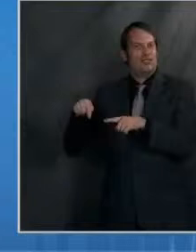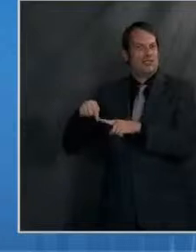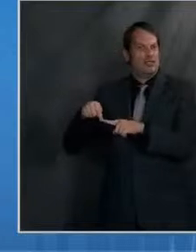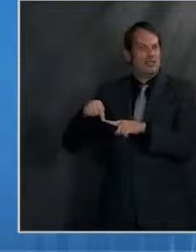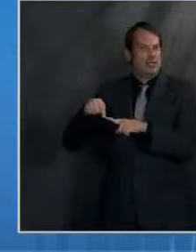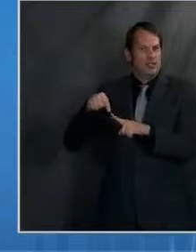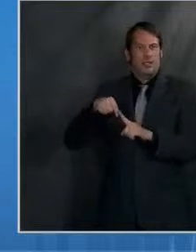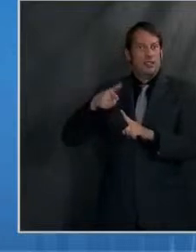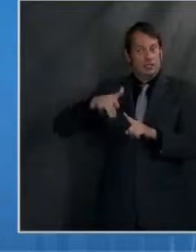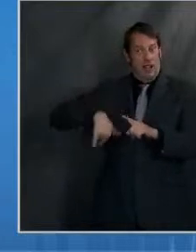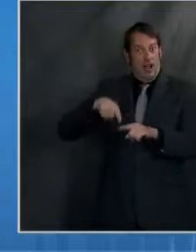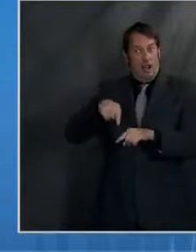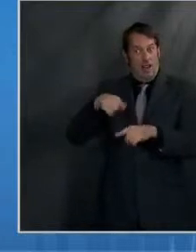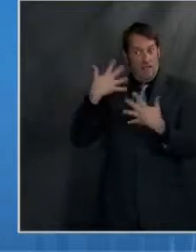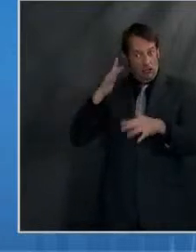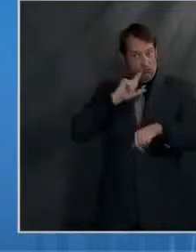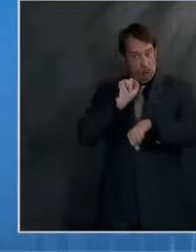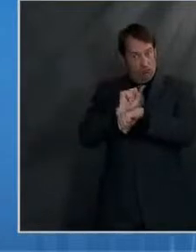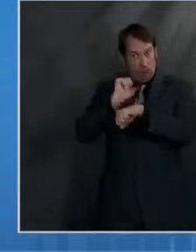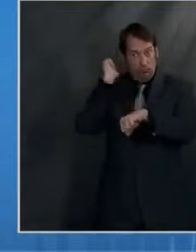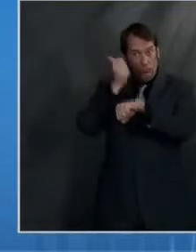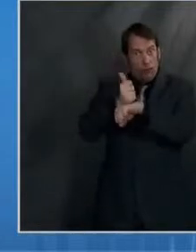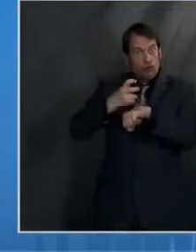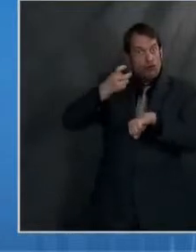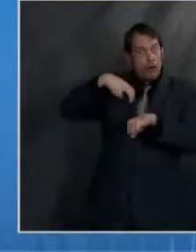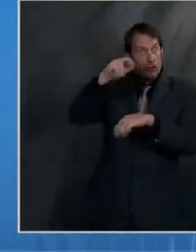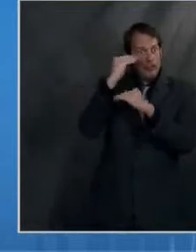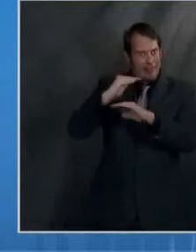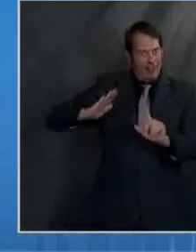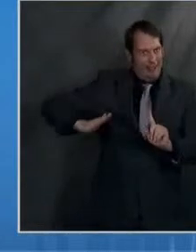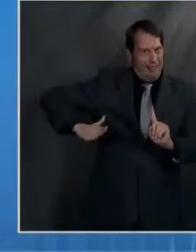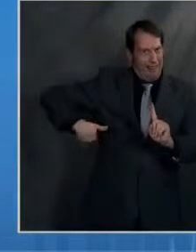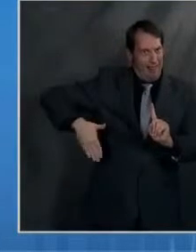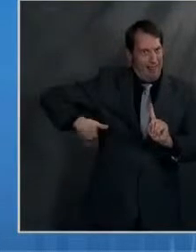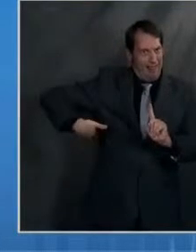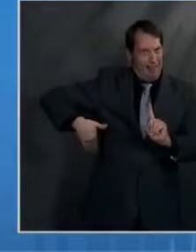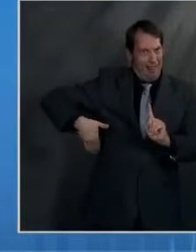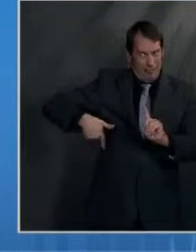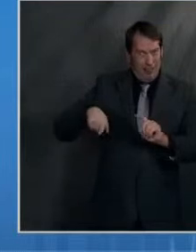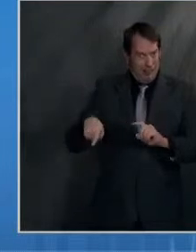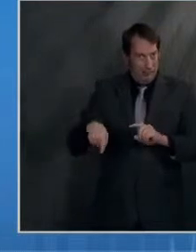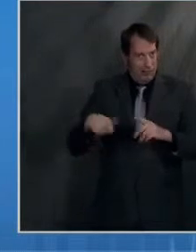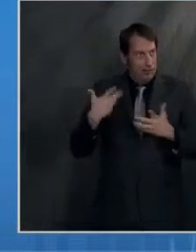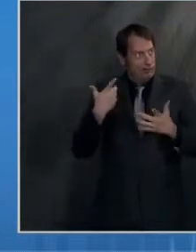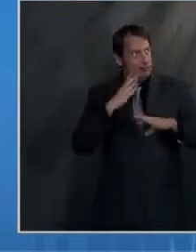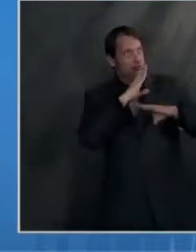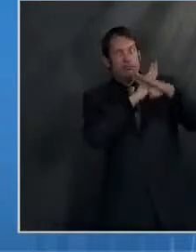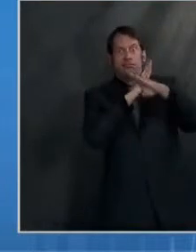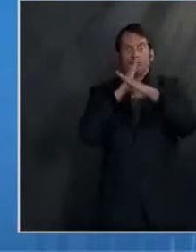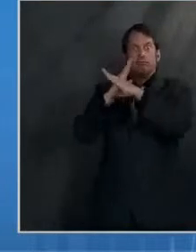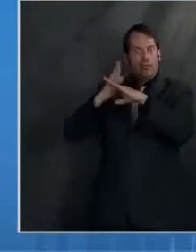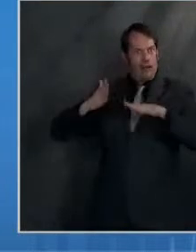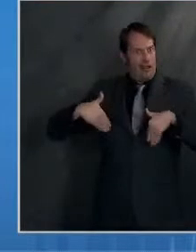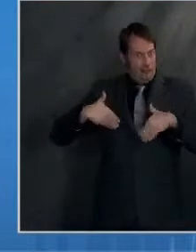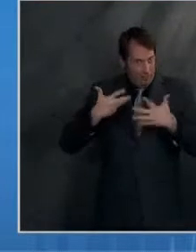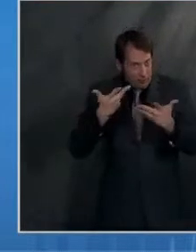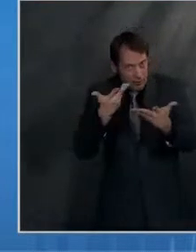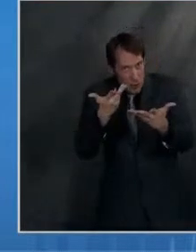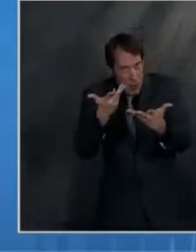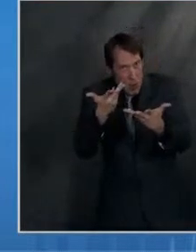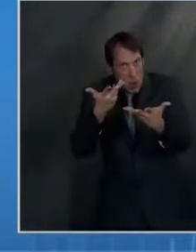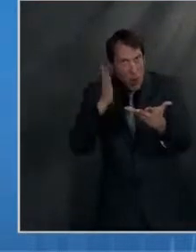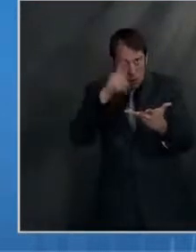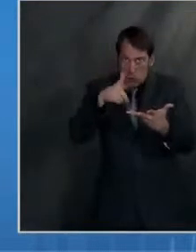this region, including travel restrictions, and have any travel requirements been defined for individuals from Mexico into the United